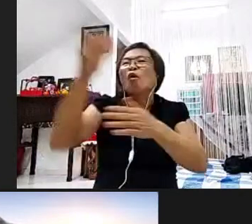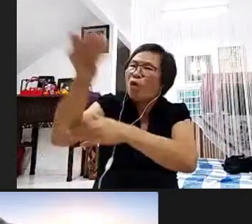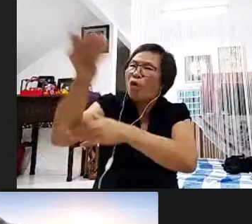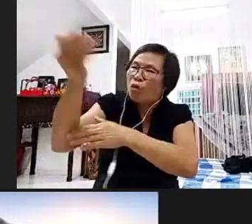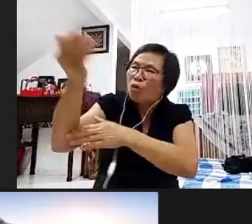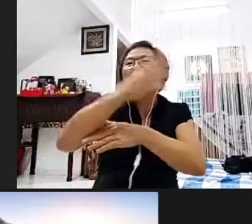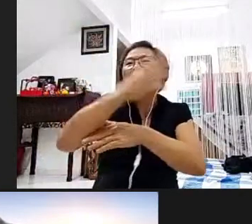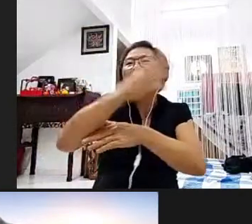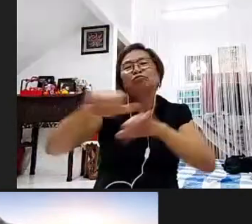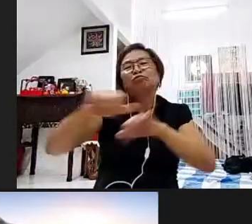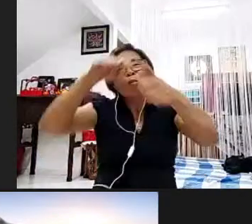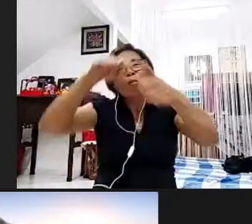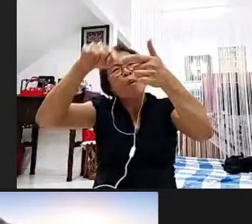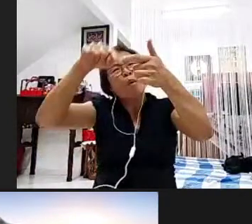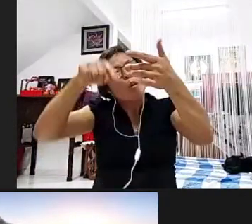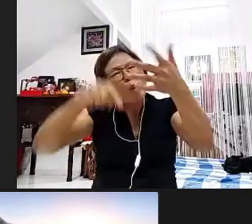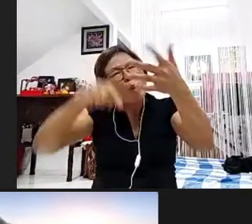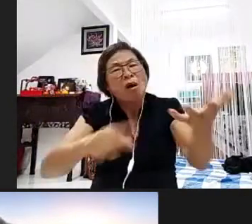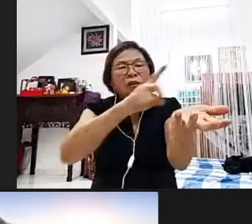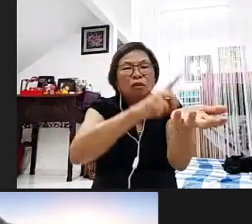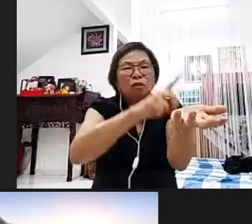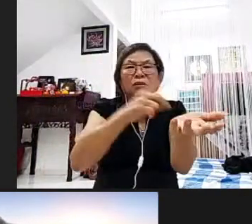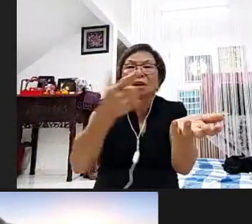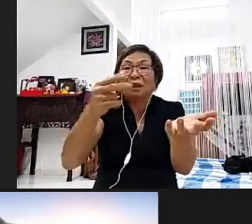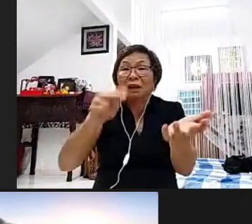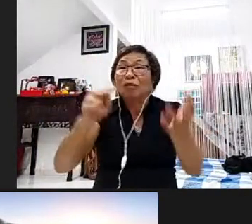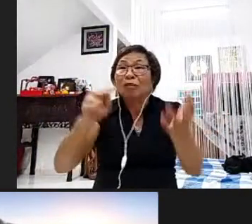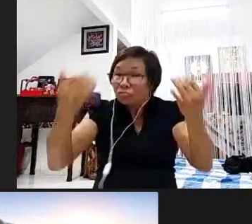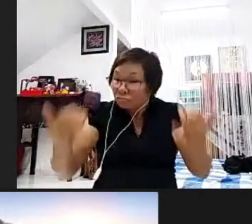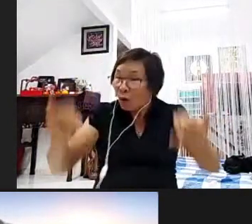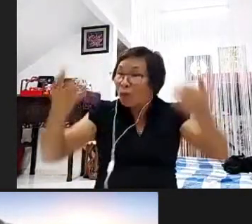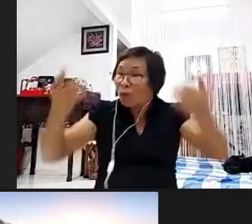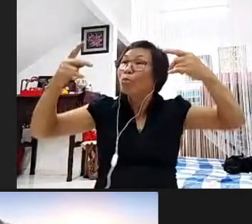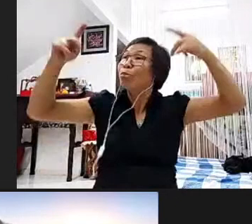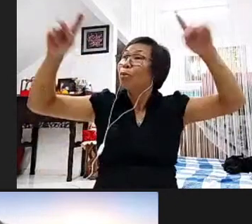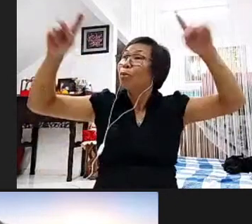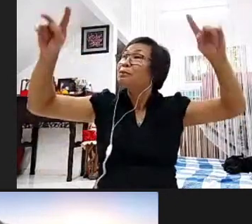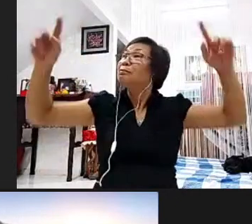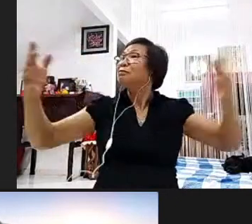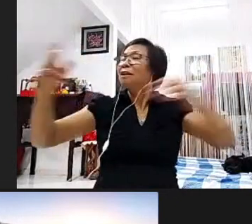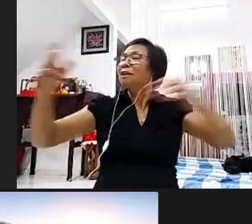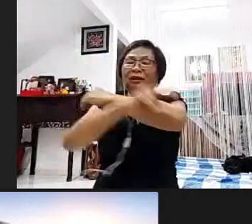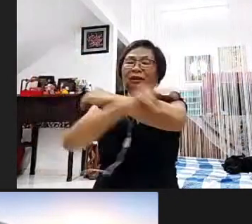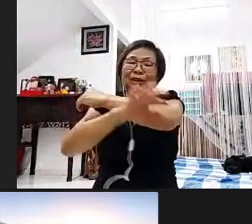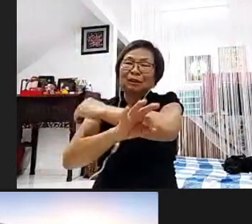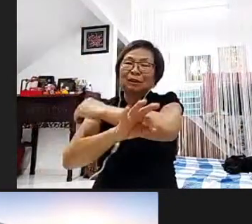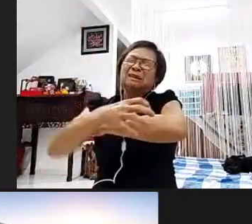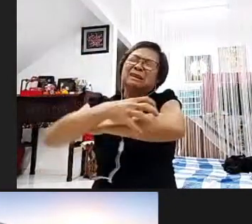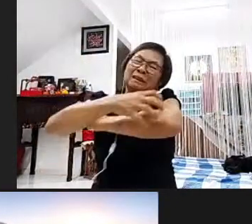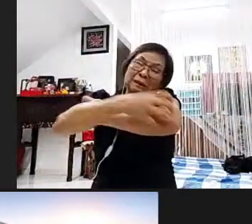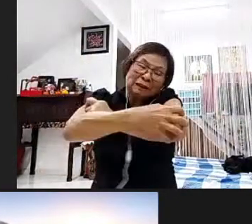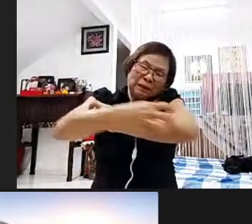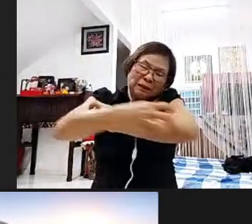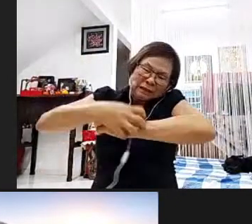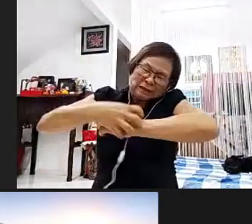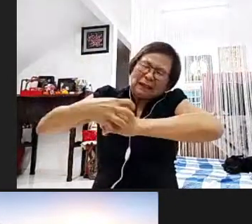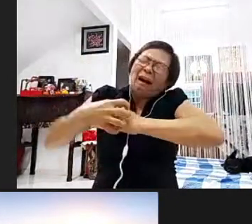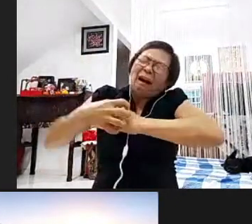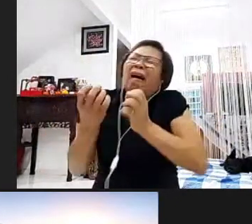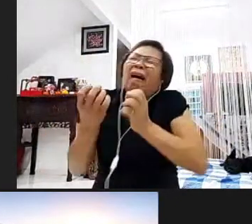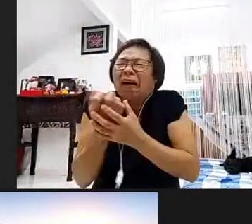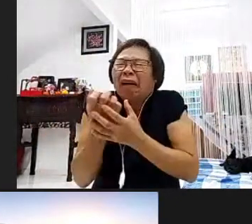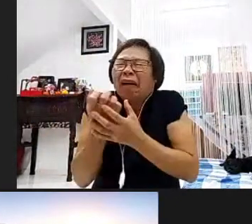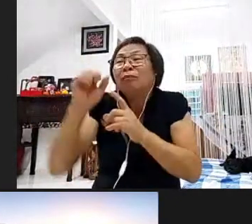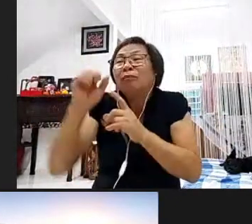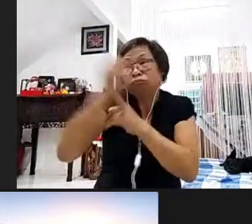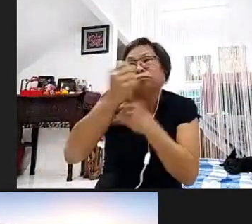so forth. And Dr. Gan is actually the current president, of the Negeri Sembilan Arthritis Association.